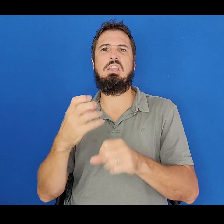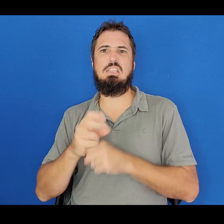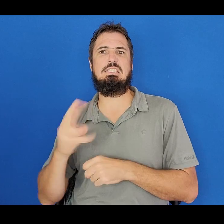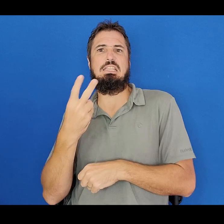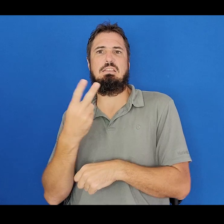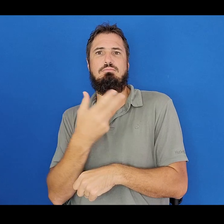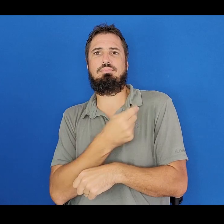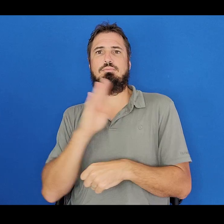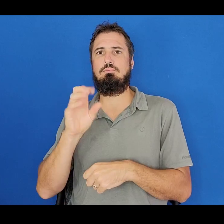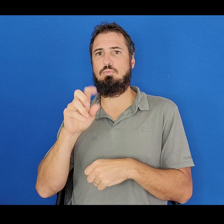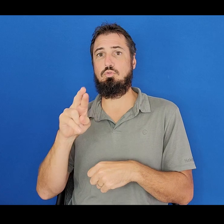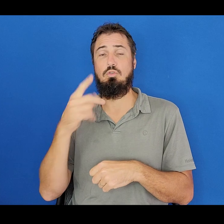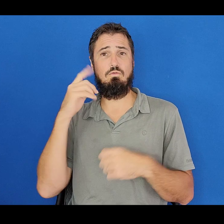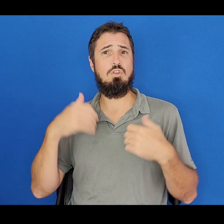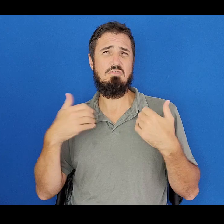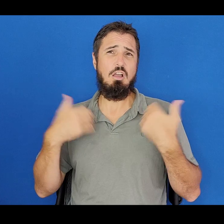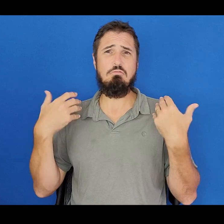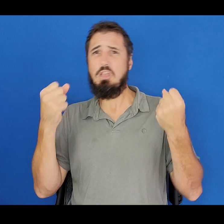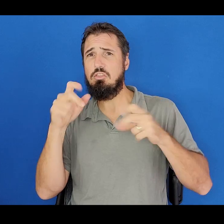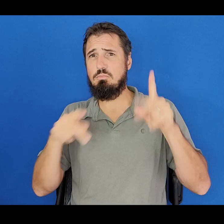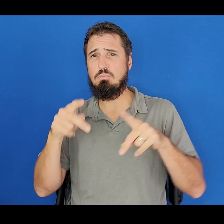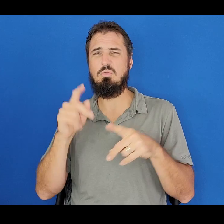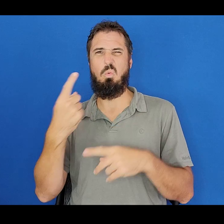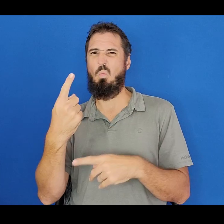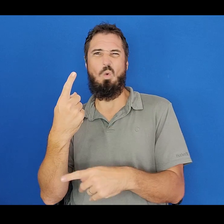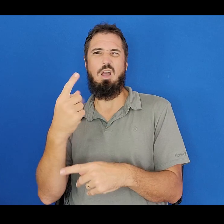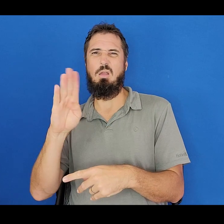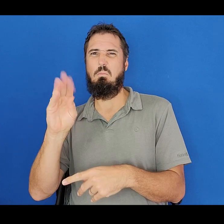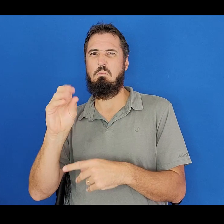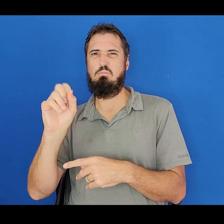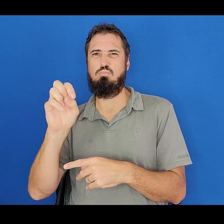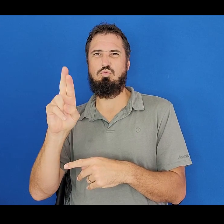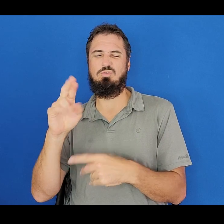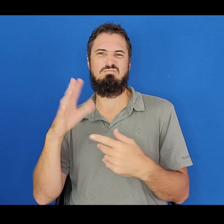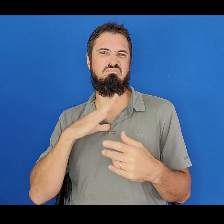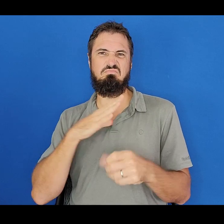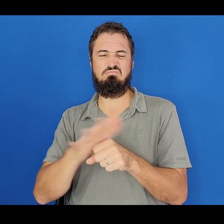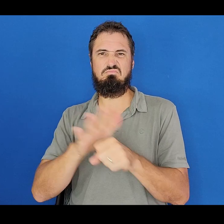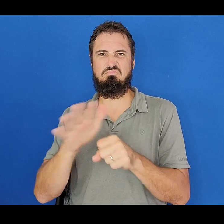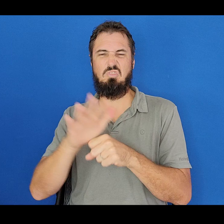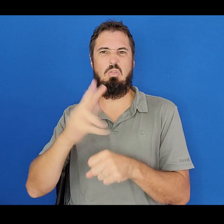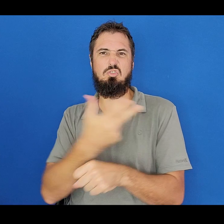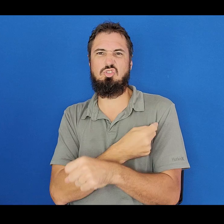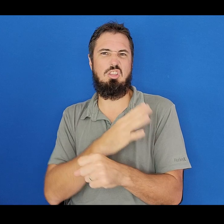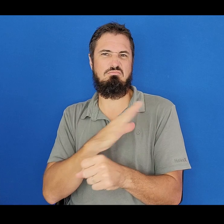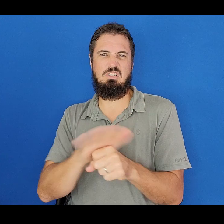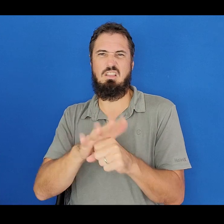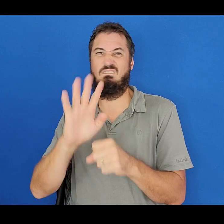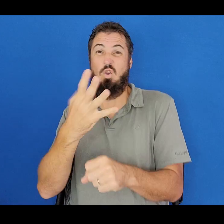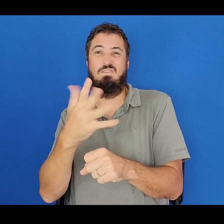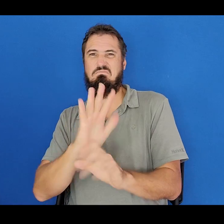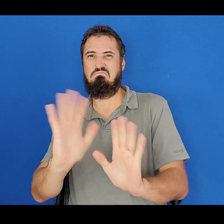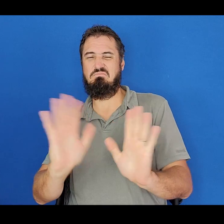younger, healthy people, one booster is enough for now. If you're eligible, you can get a booster 4 months or more after your last